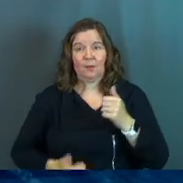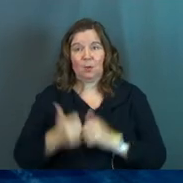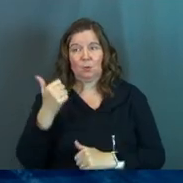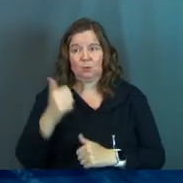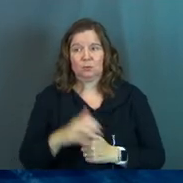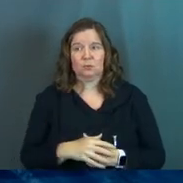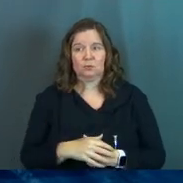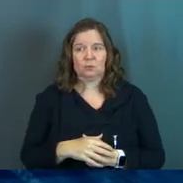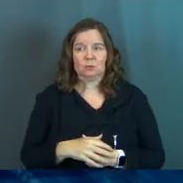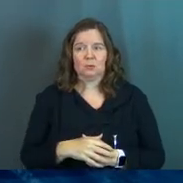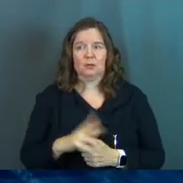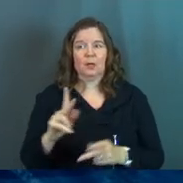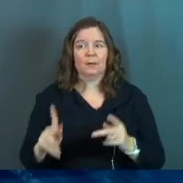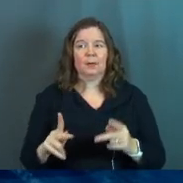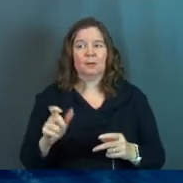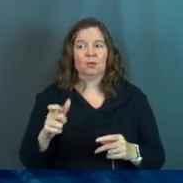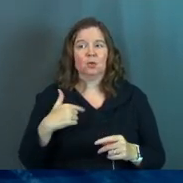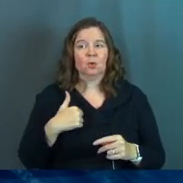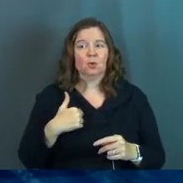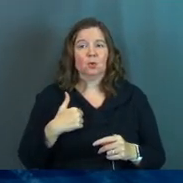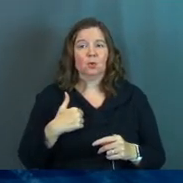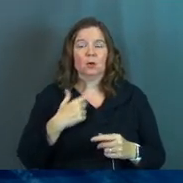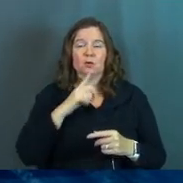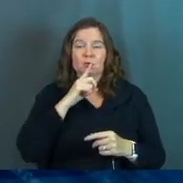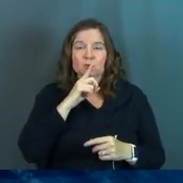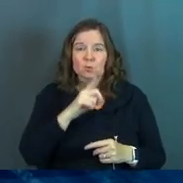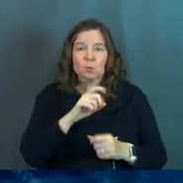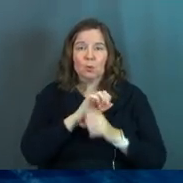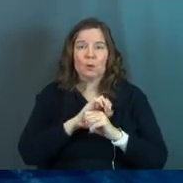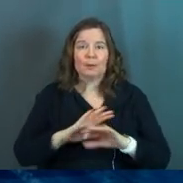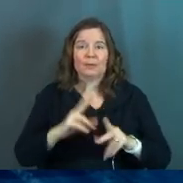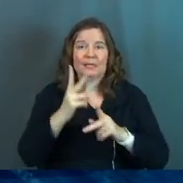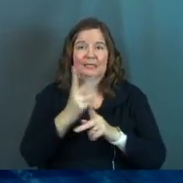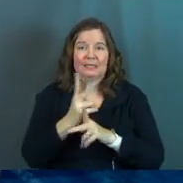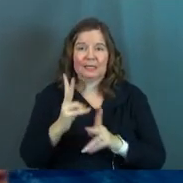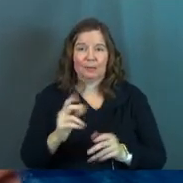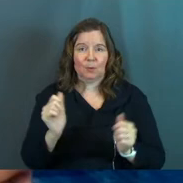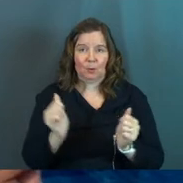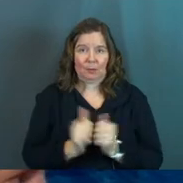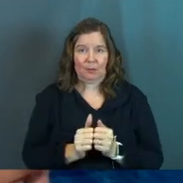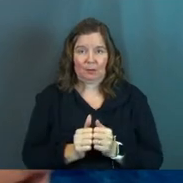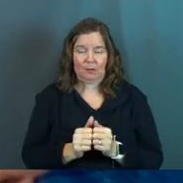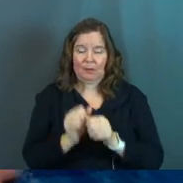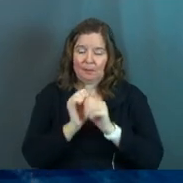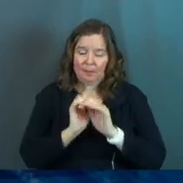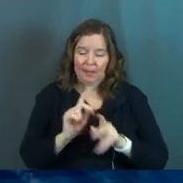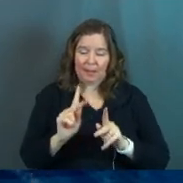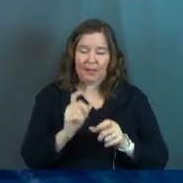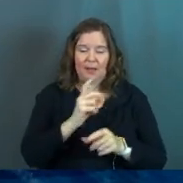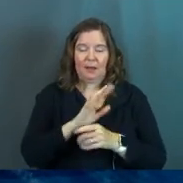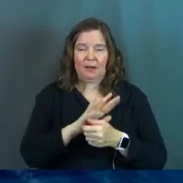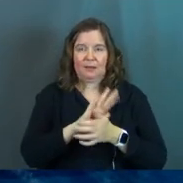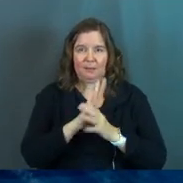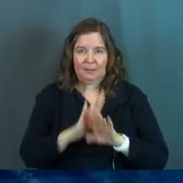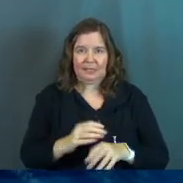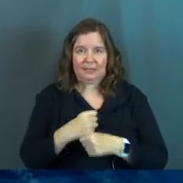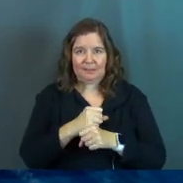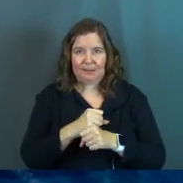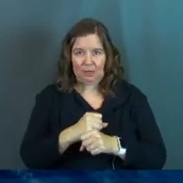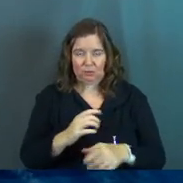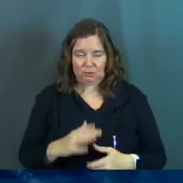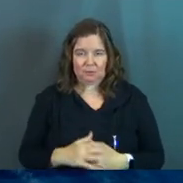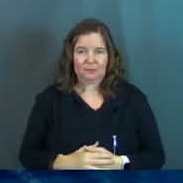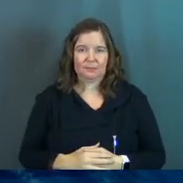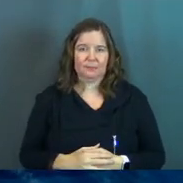most. Those are the people that you can be a true peacekeeper with. Blessed are the peacemakers.